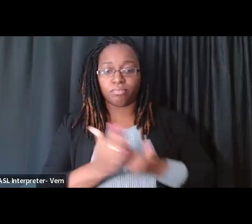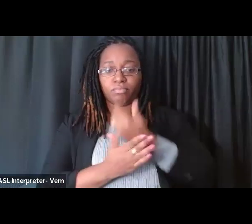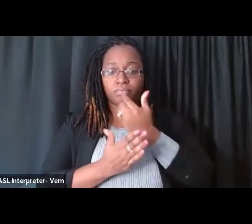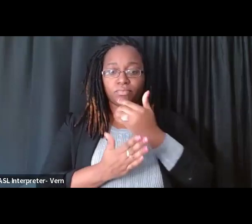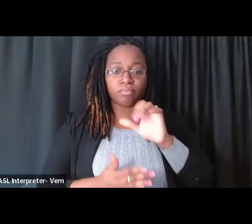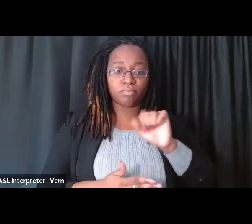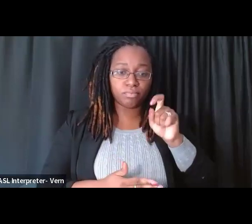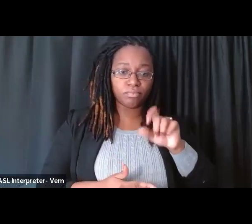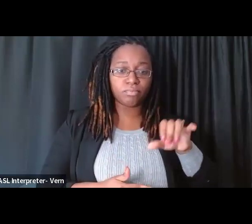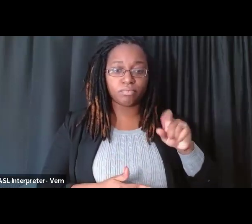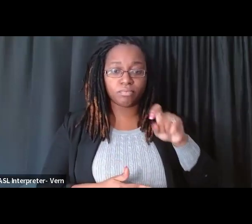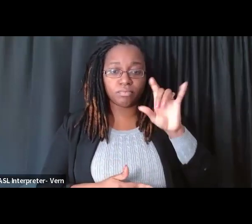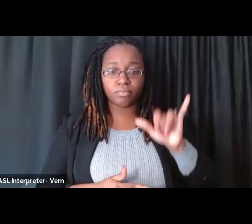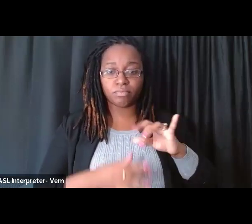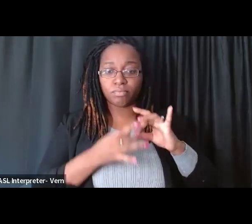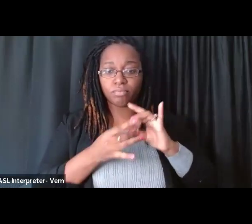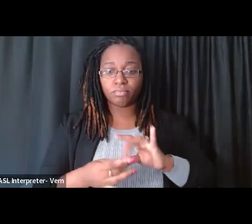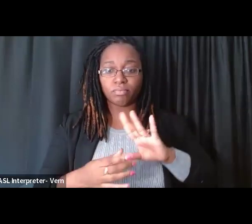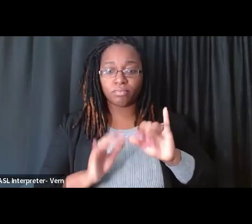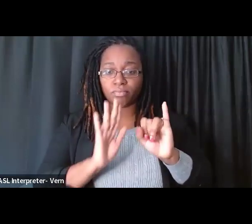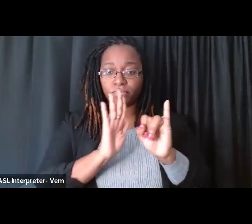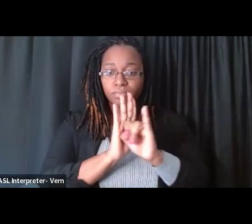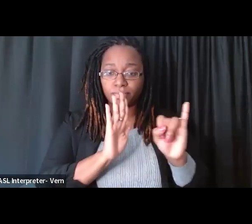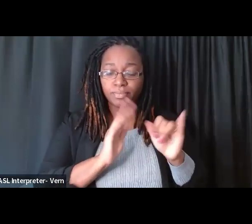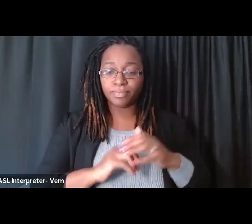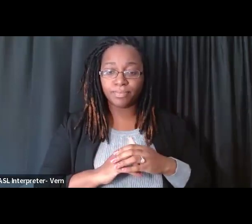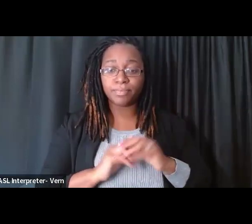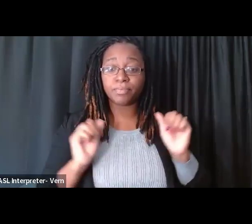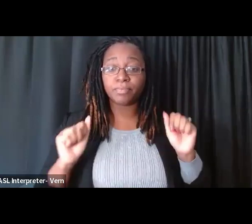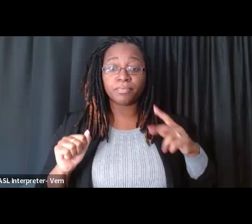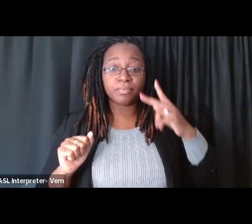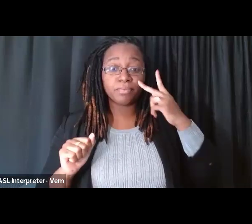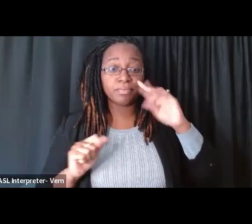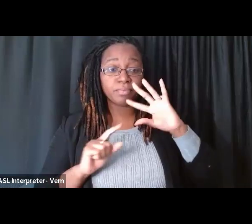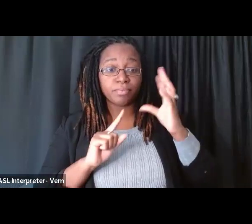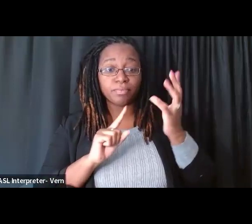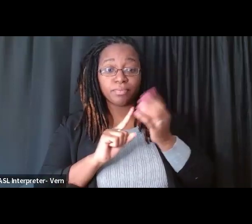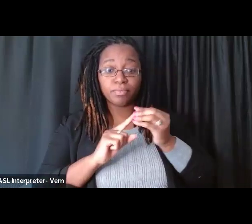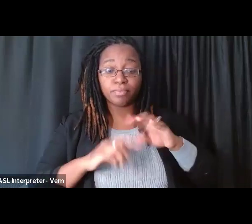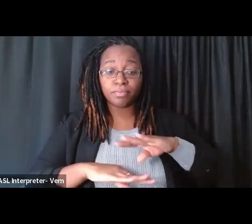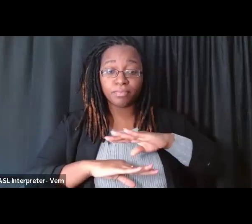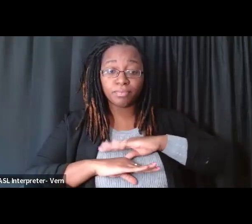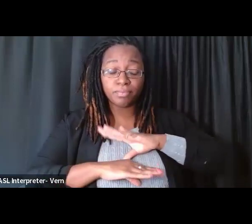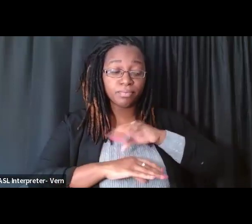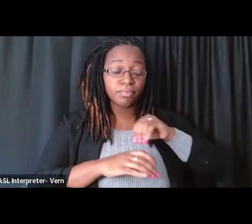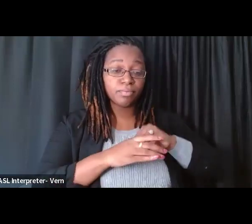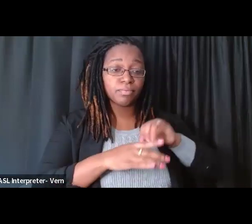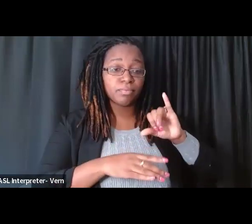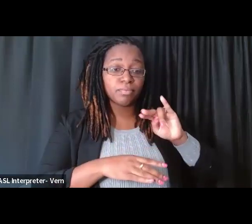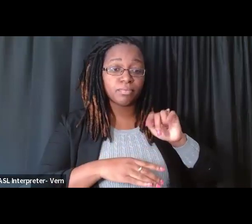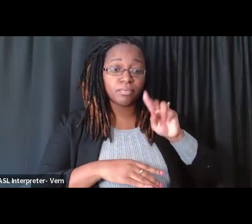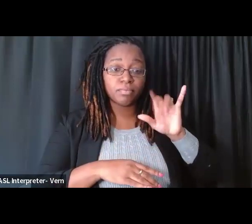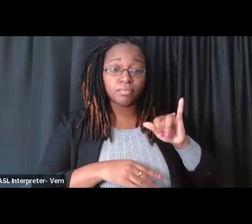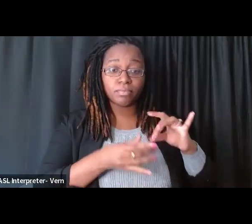to identity. The ability to institute cultural competency into intimacy coordination is vital for